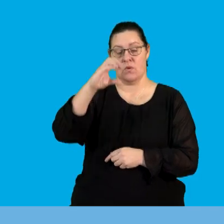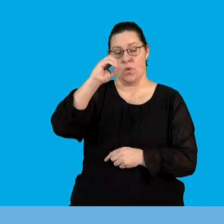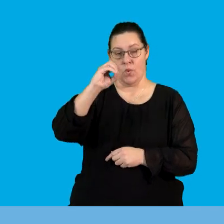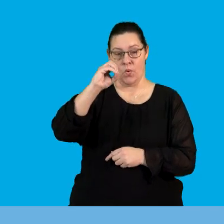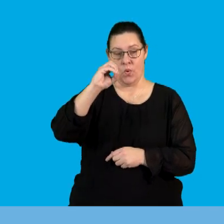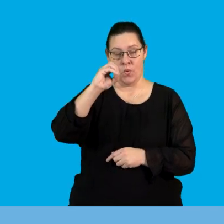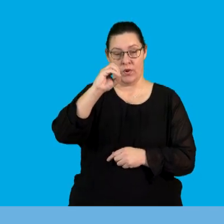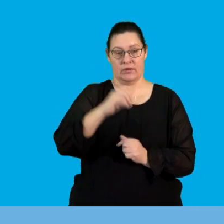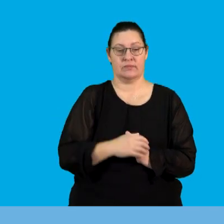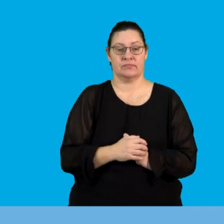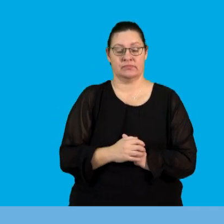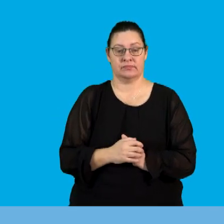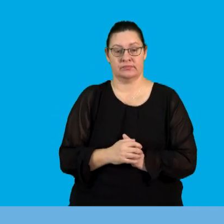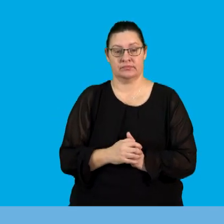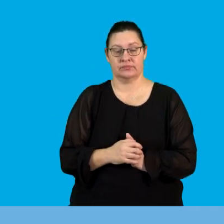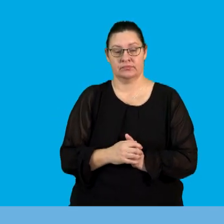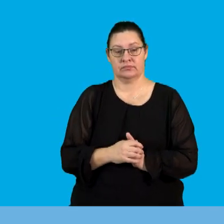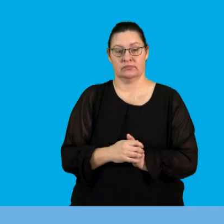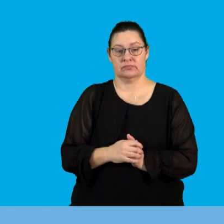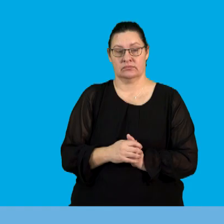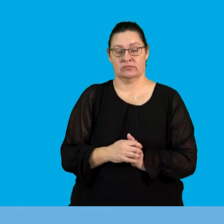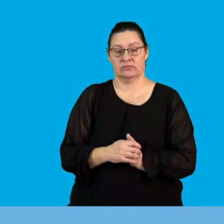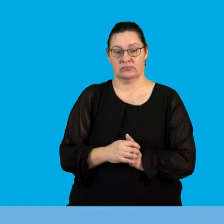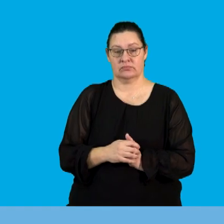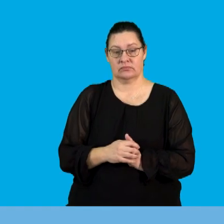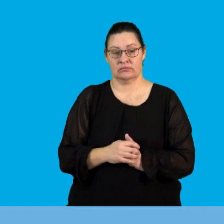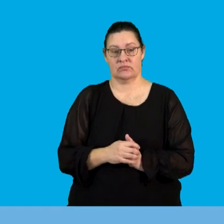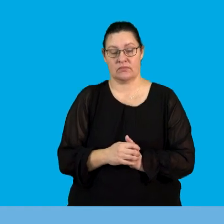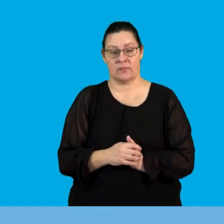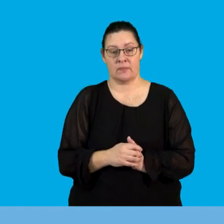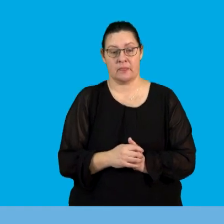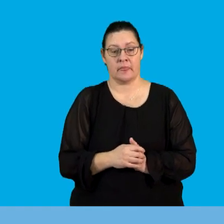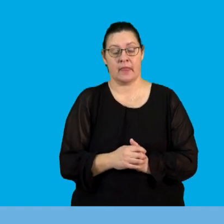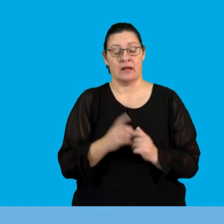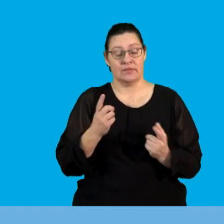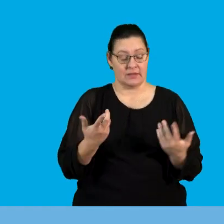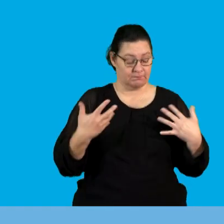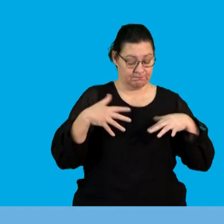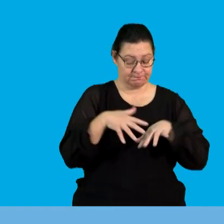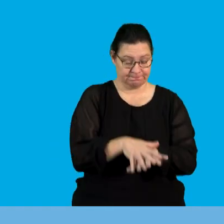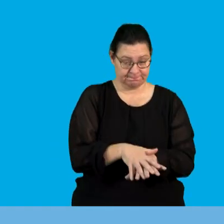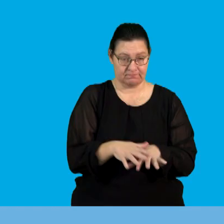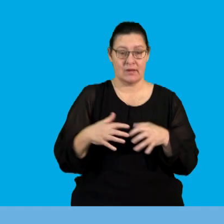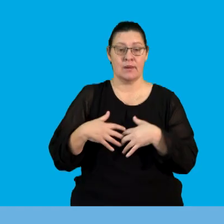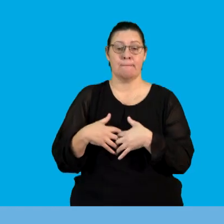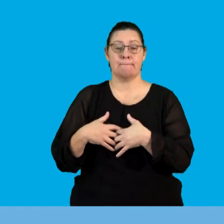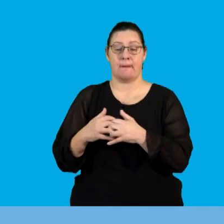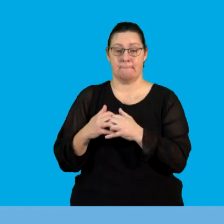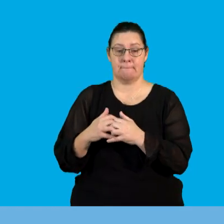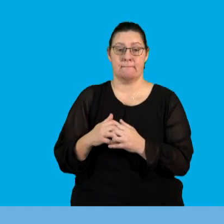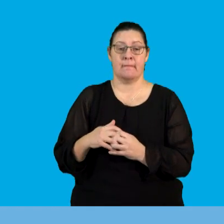MgO. Capital letter M, small letter G, and capital letter O. So that is going to react to